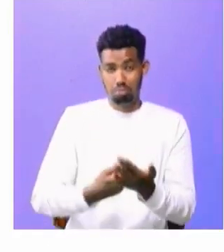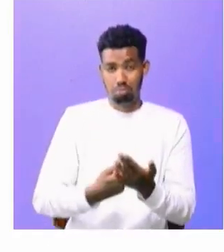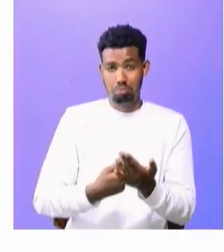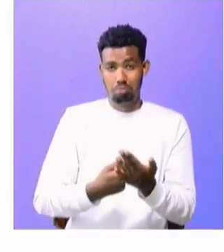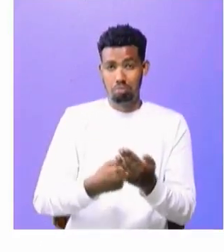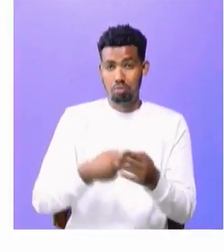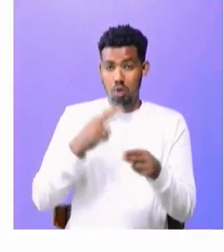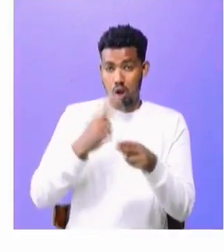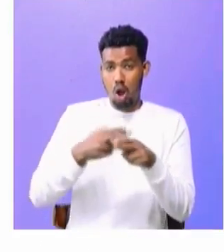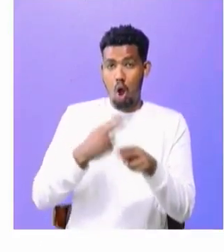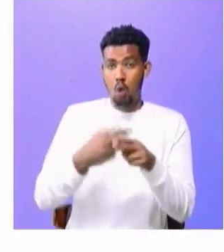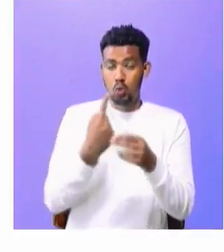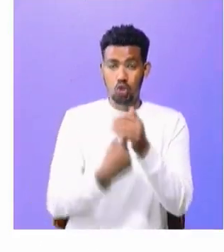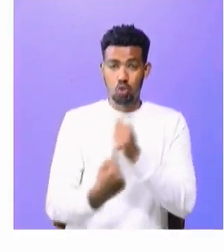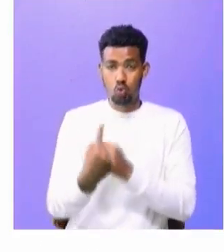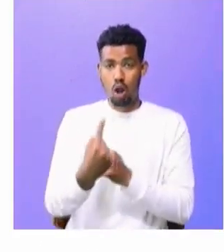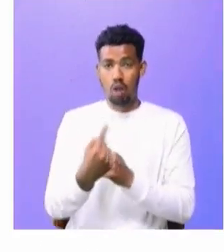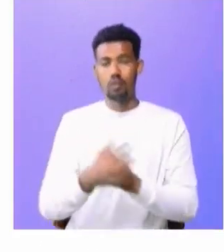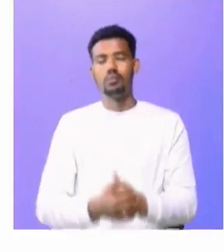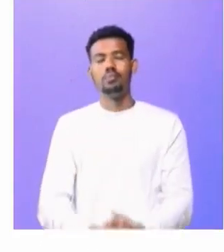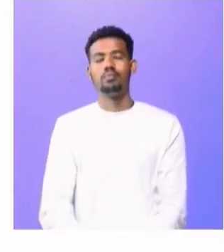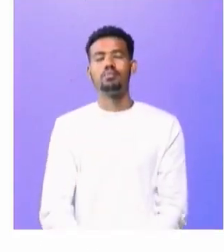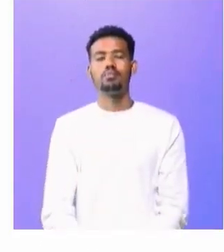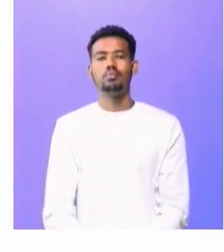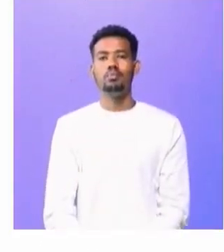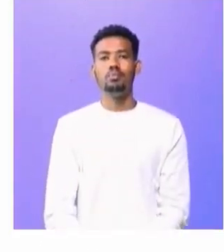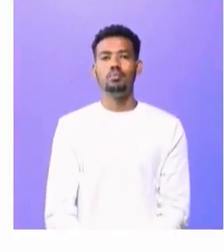noun, singular,